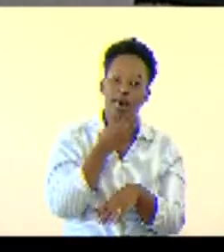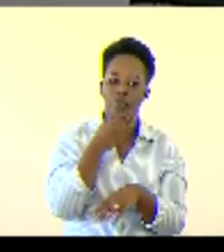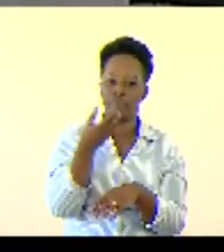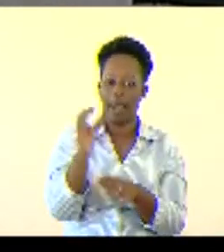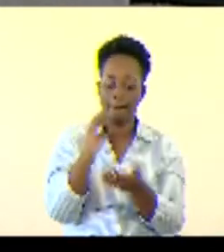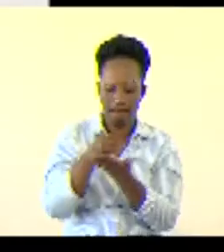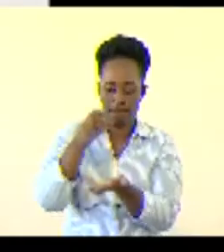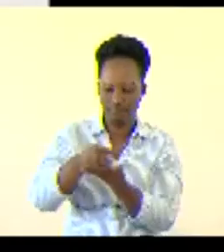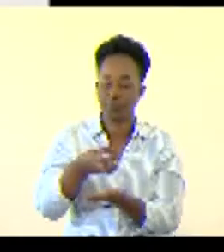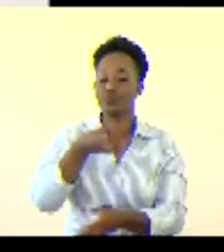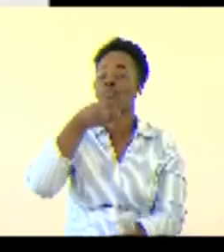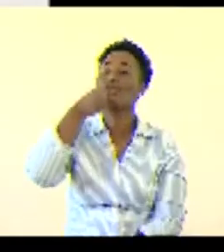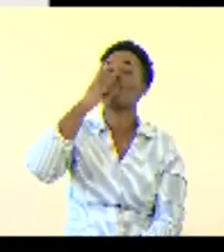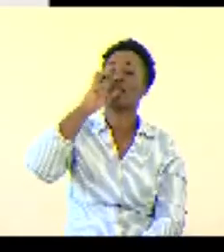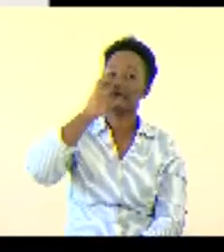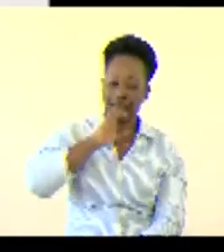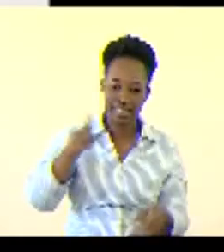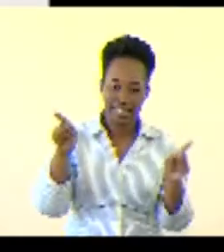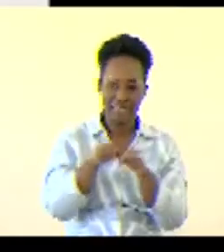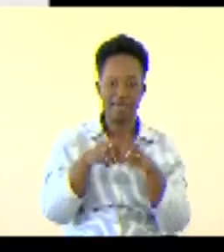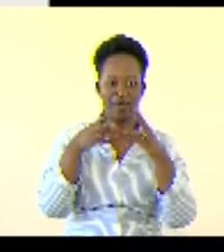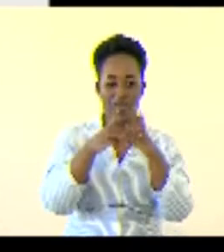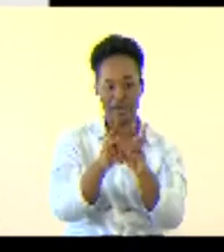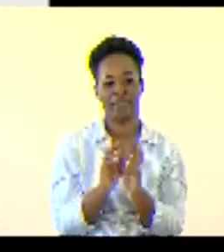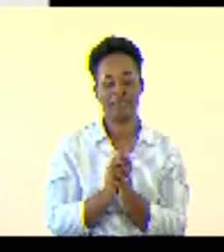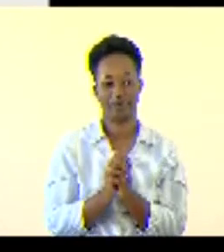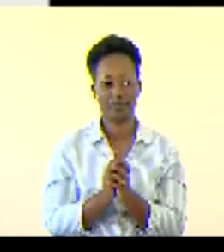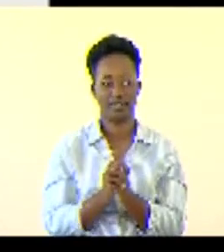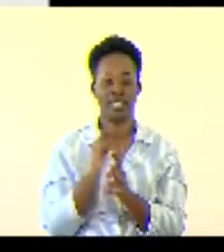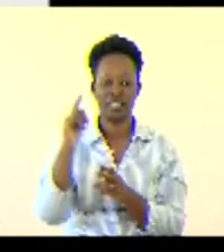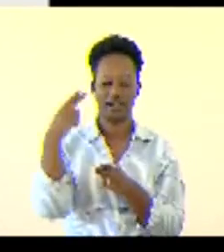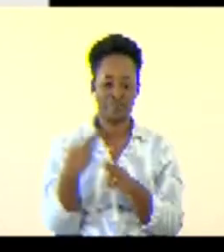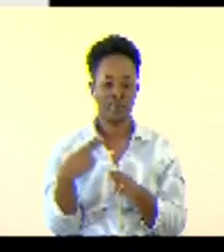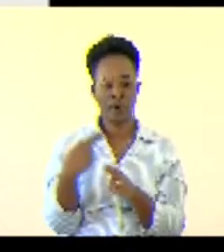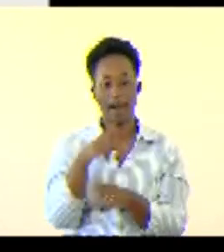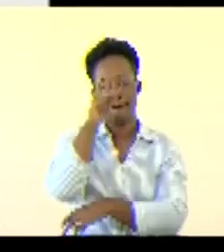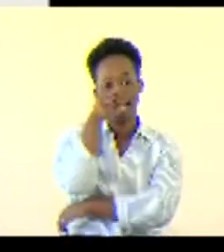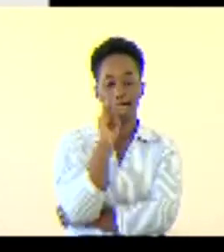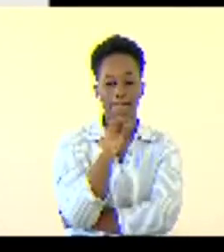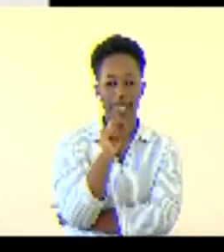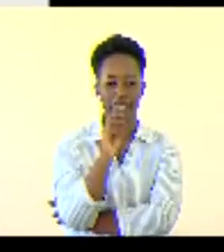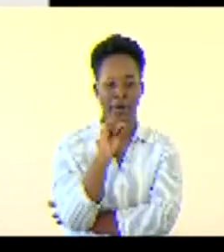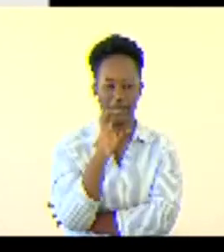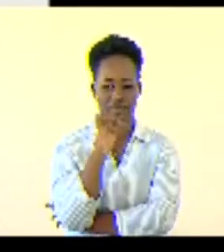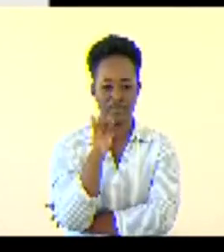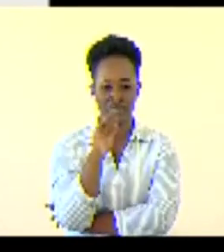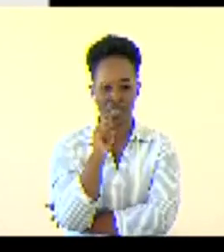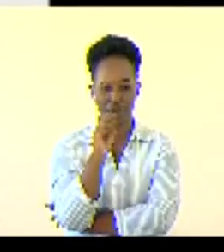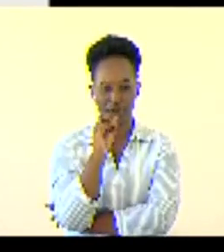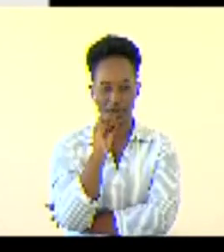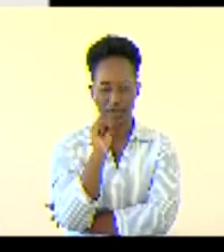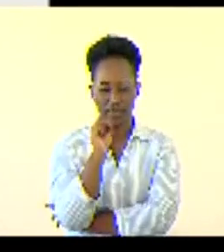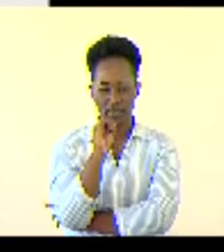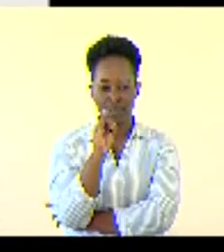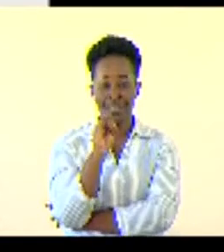into your body. That one is referred as cellular drinking. That one is called pinocytosis. I said it occurs when the